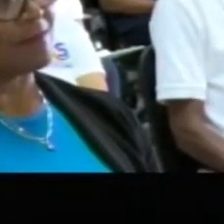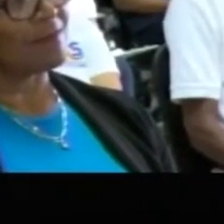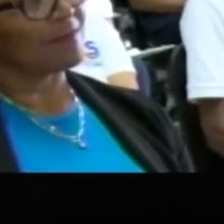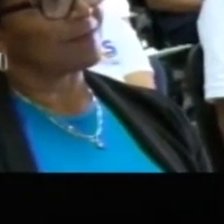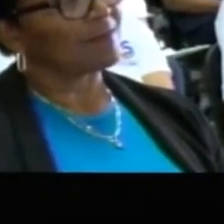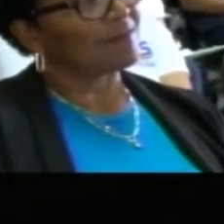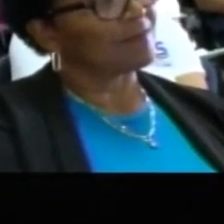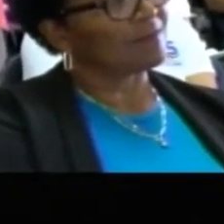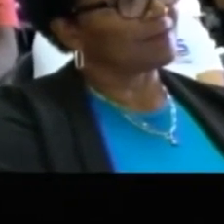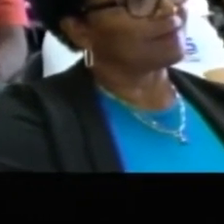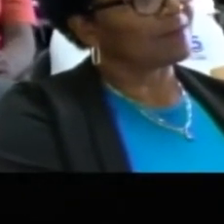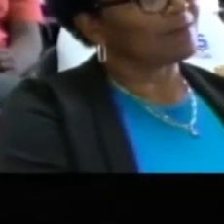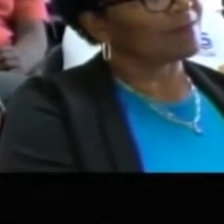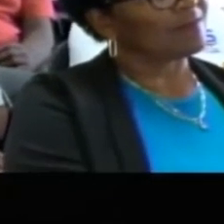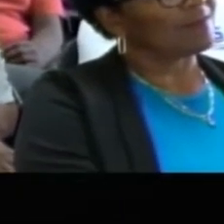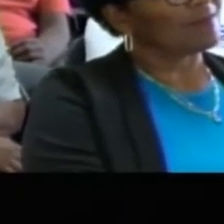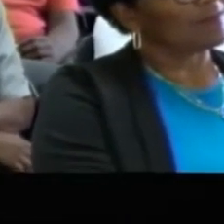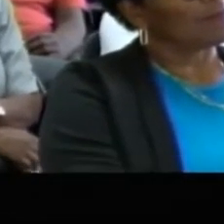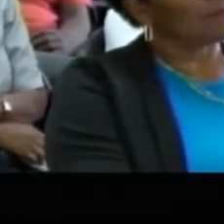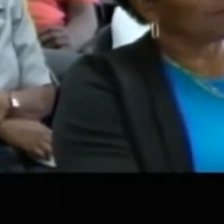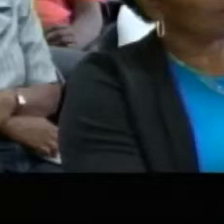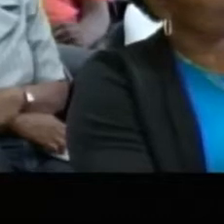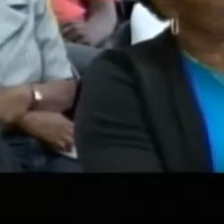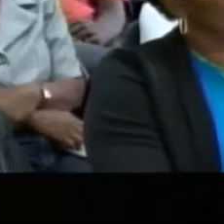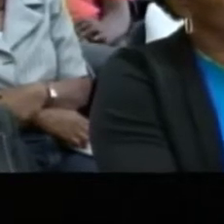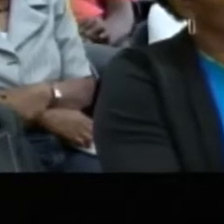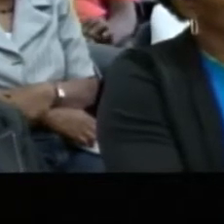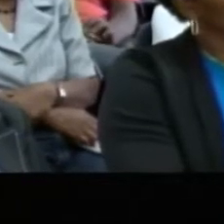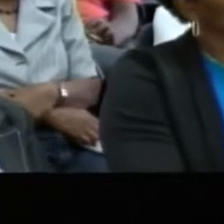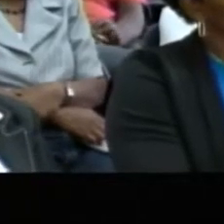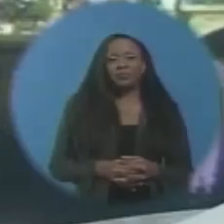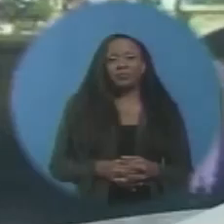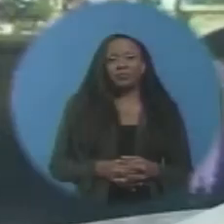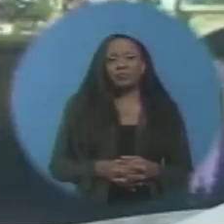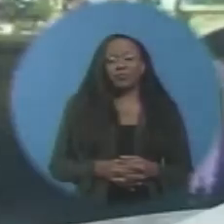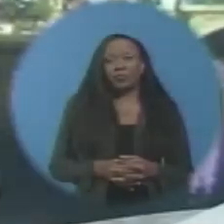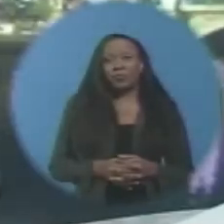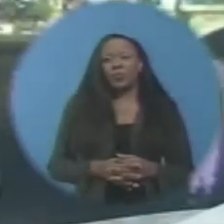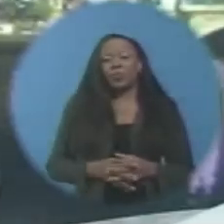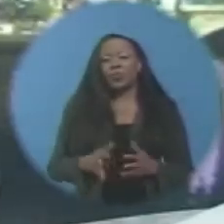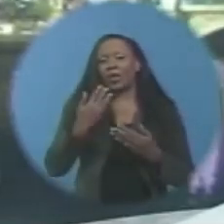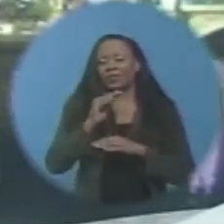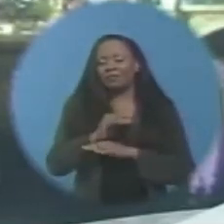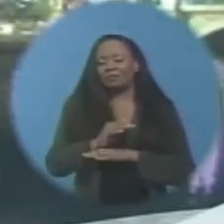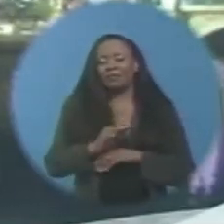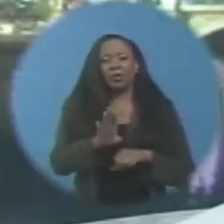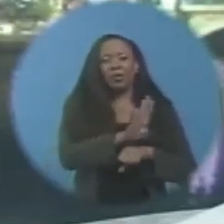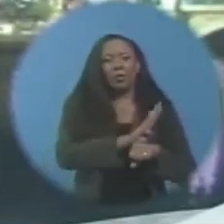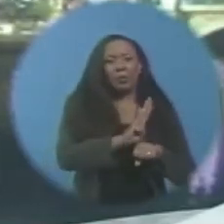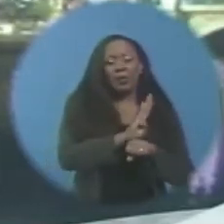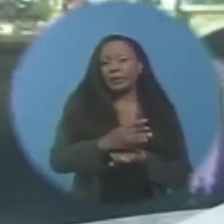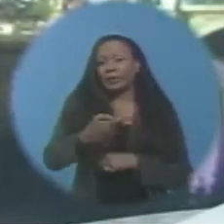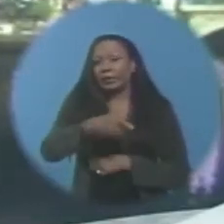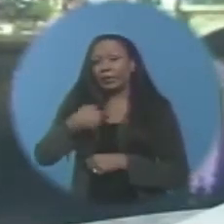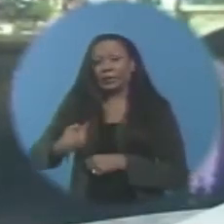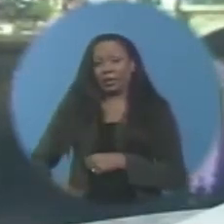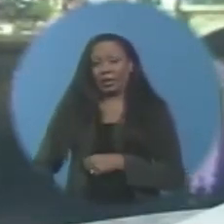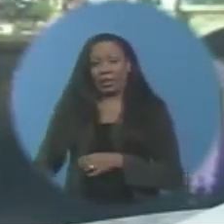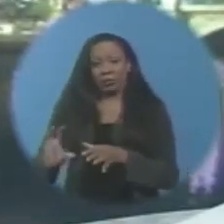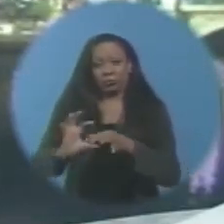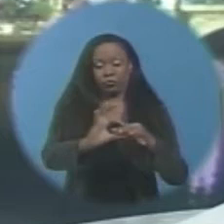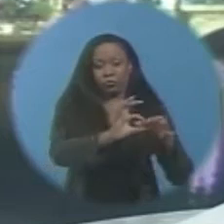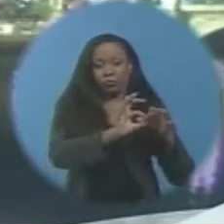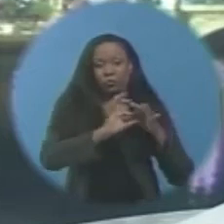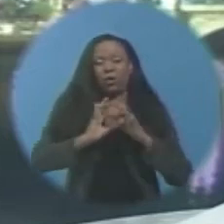month. Rianne Phillips, CBC News. As Barbados' relationship with China grows